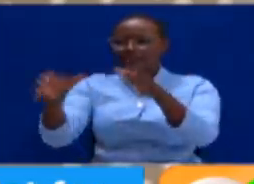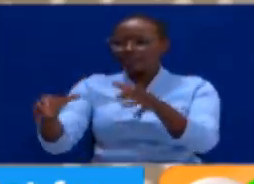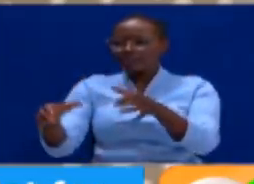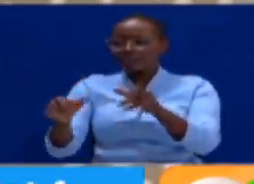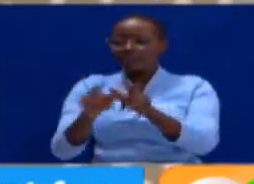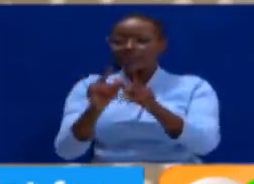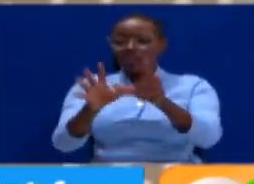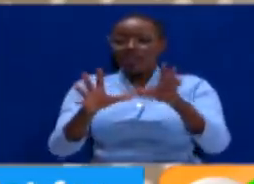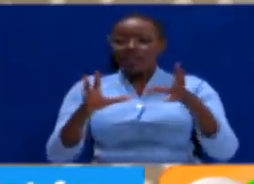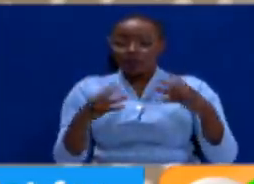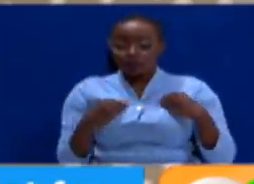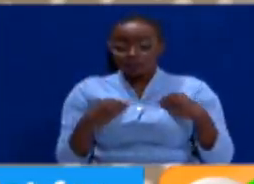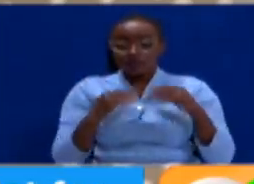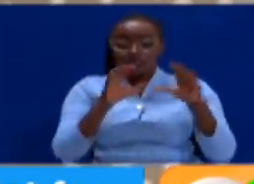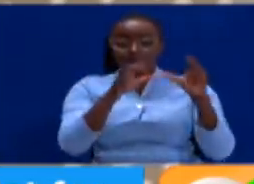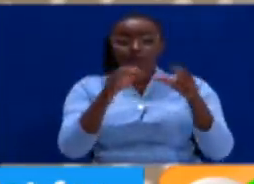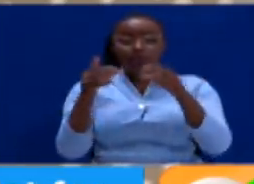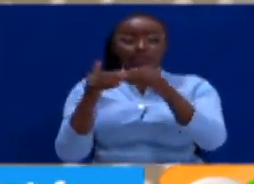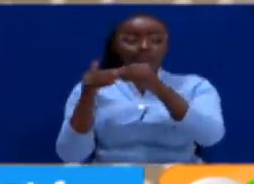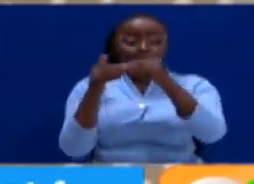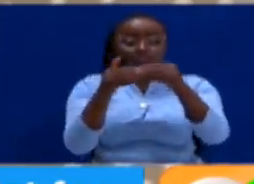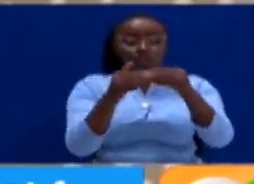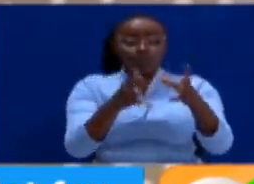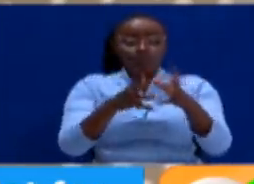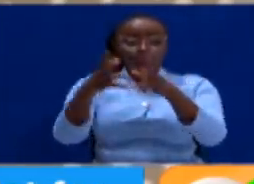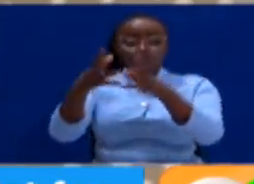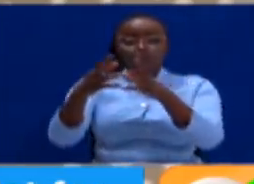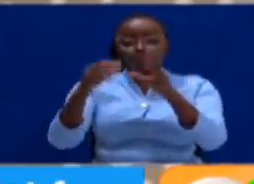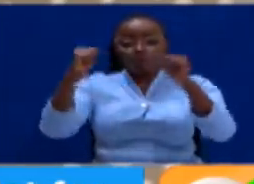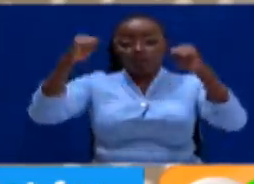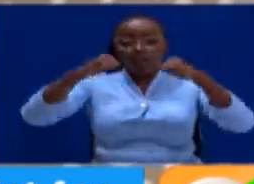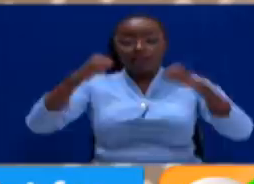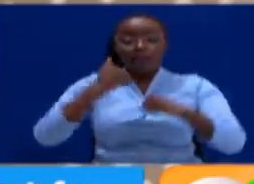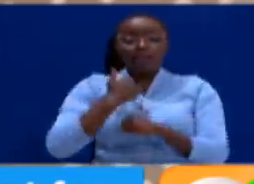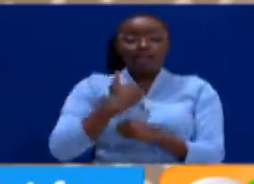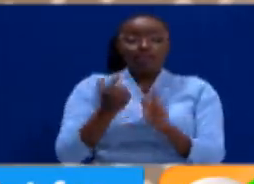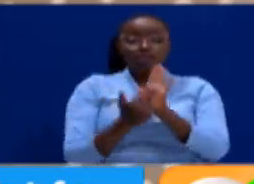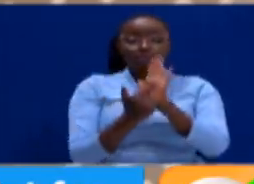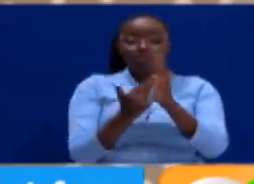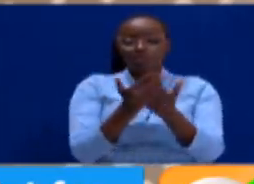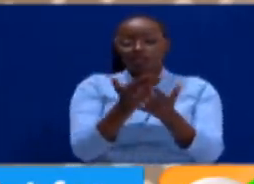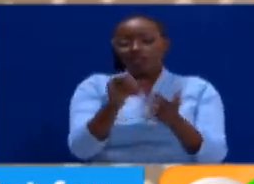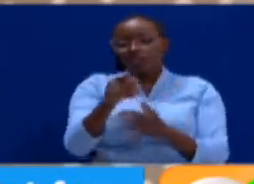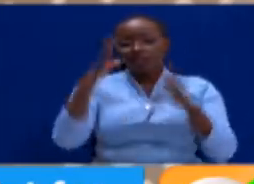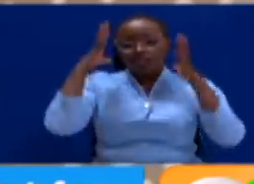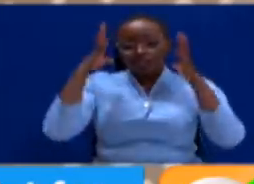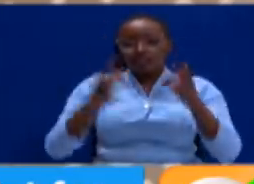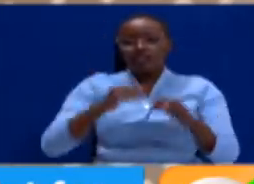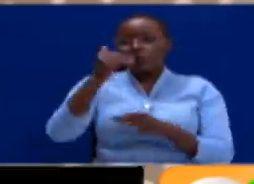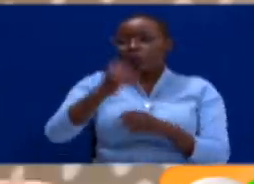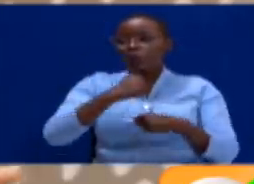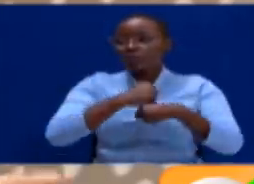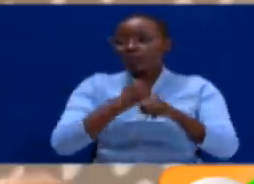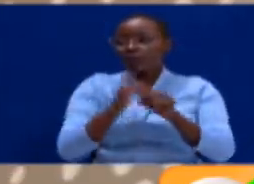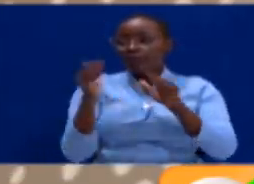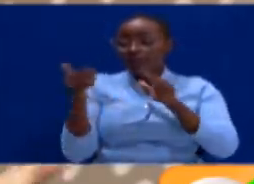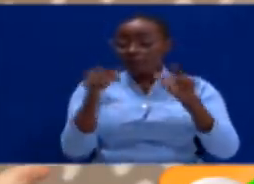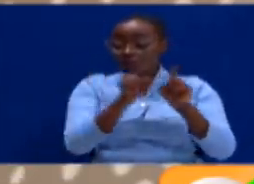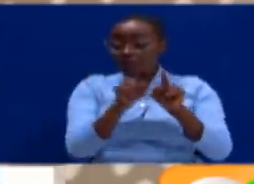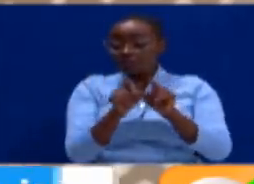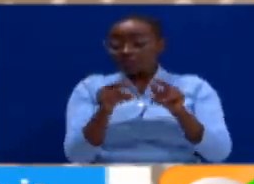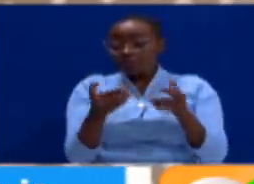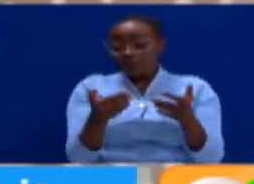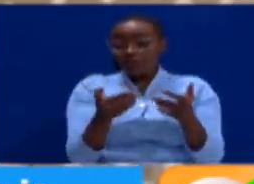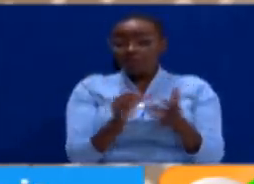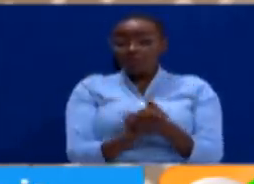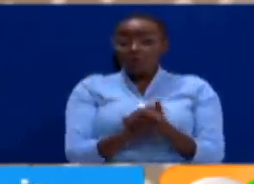then endorses the party leadership to go into these agreements? Again, just showing you that these decisions are usually made, you know,